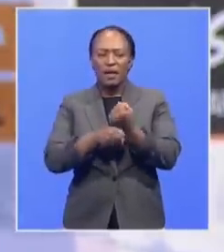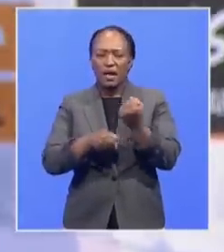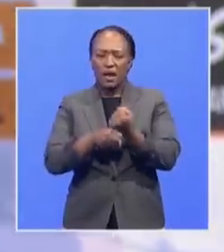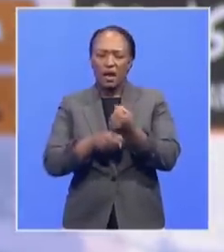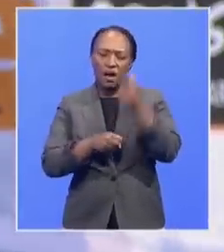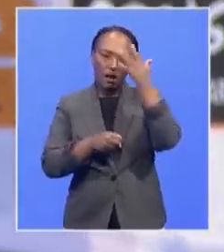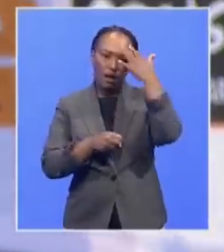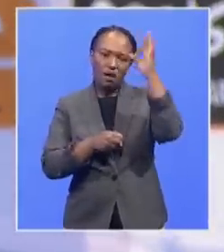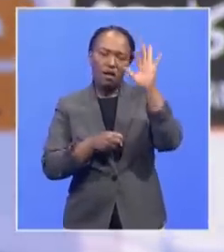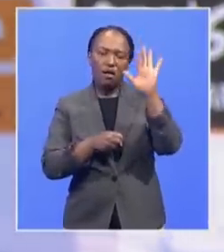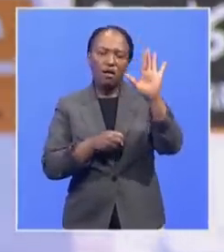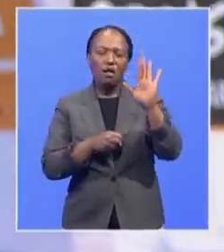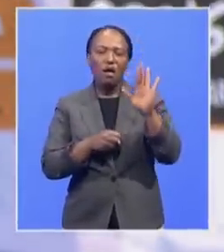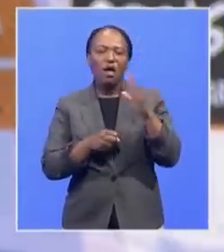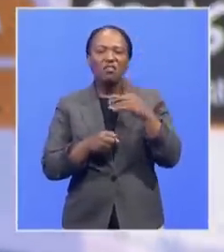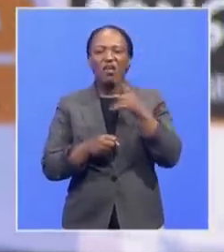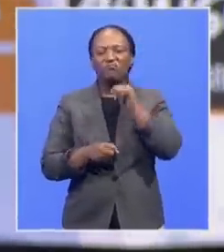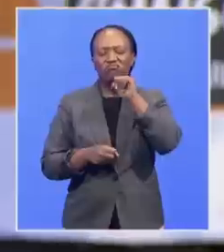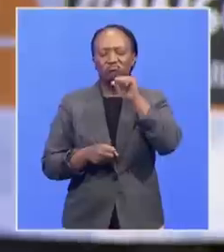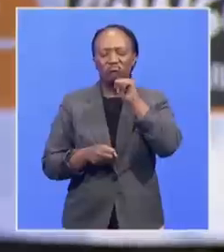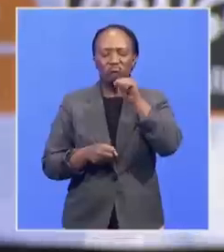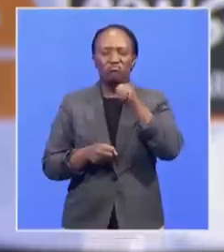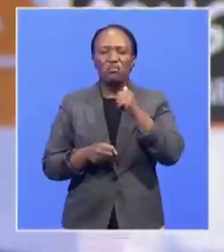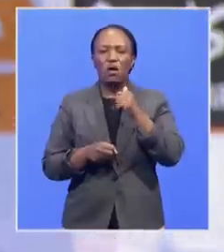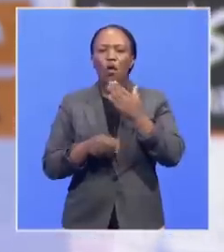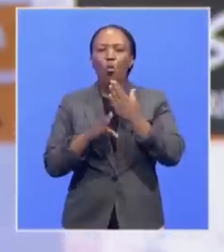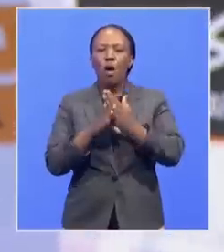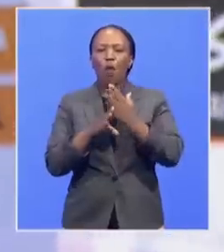shebileng bona fela.